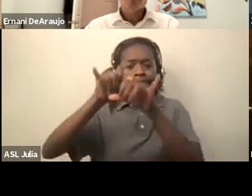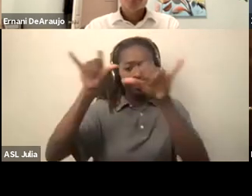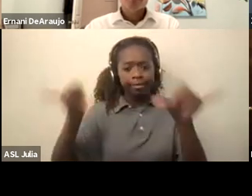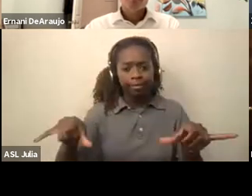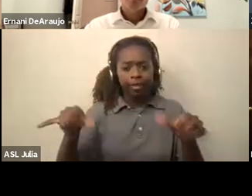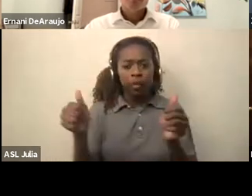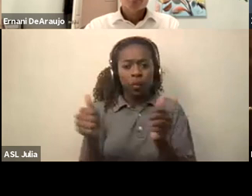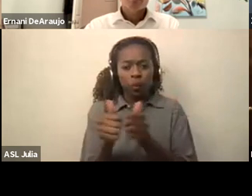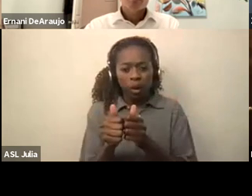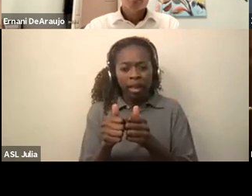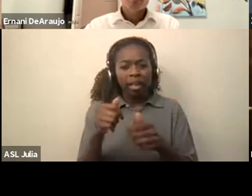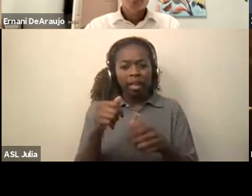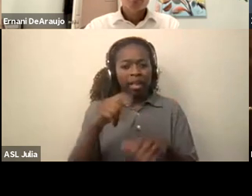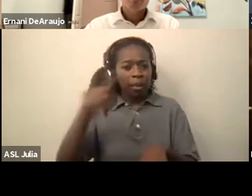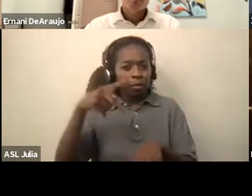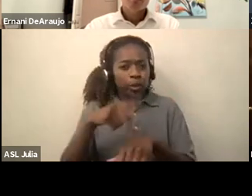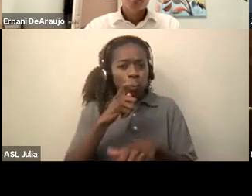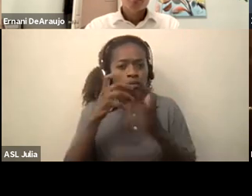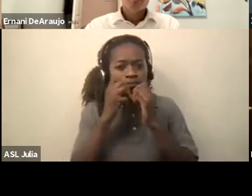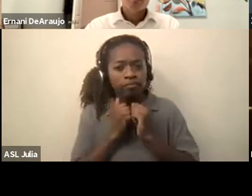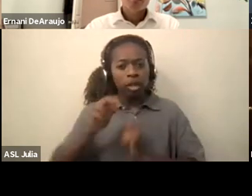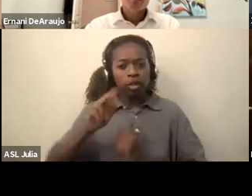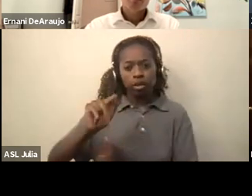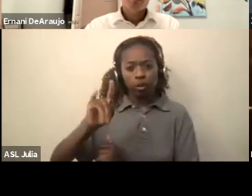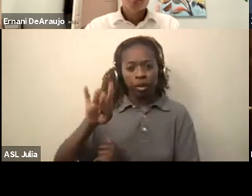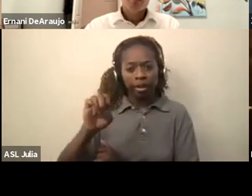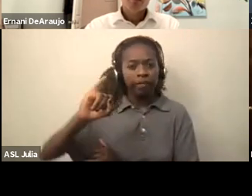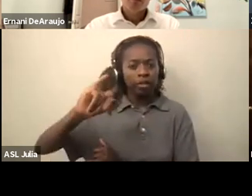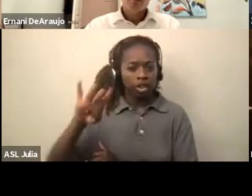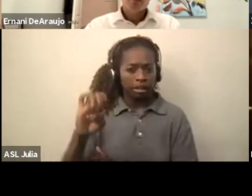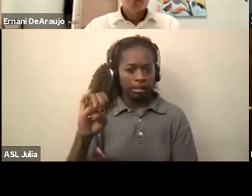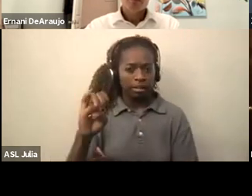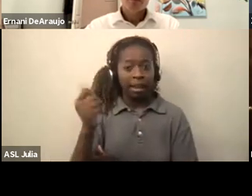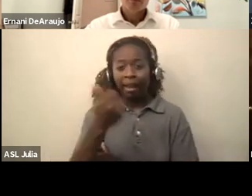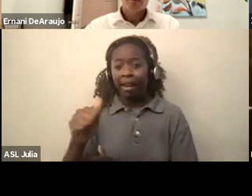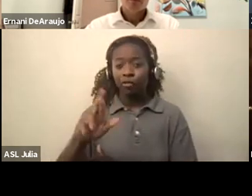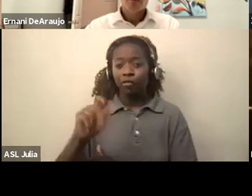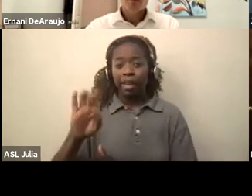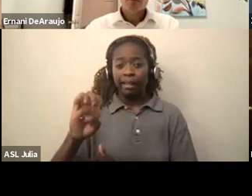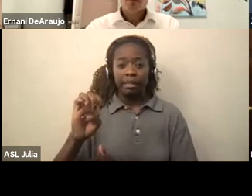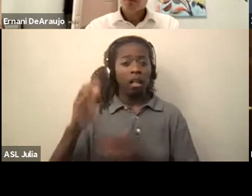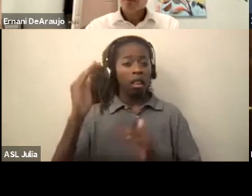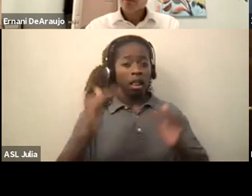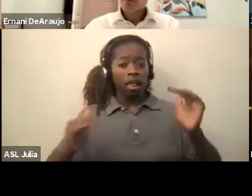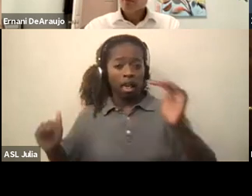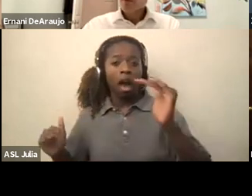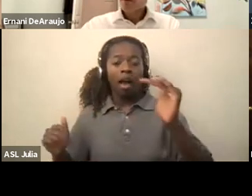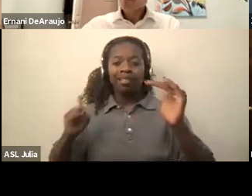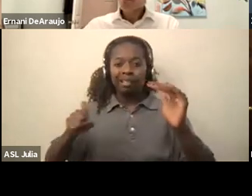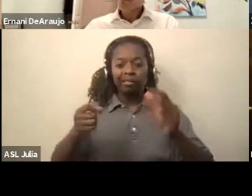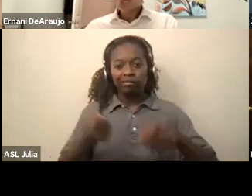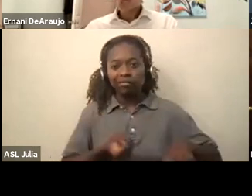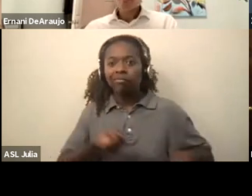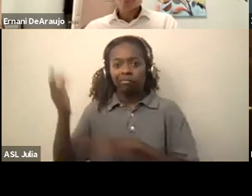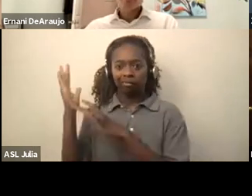principles of restorative justice that eliminates the racial disparities driven by bps's racially harmful